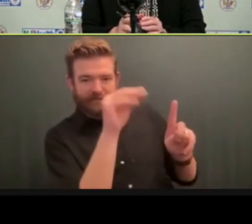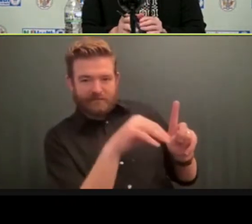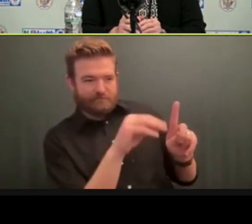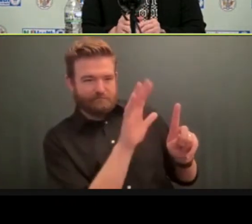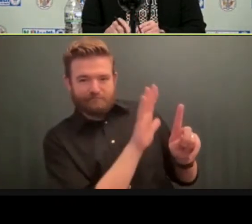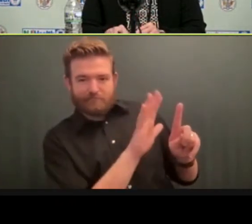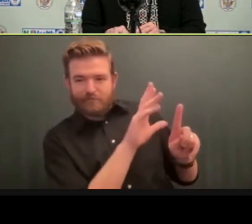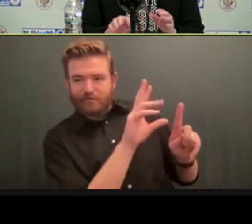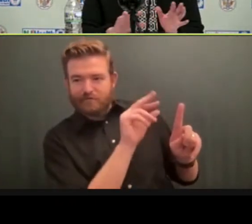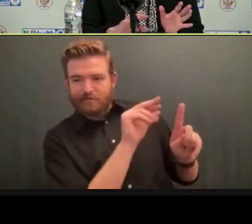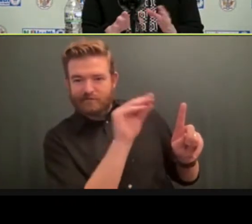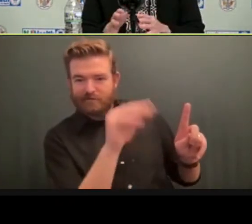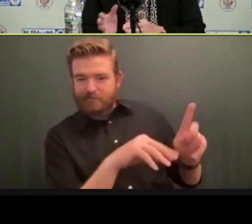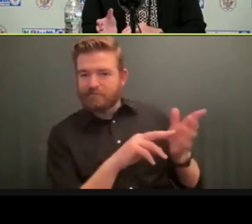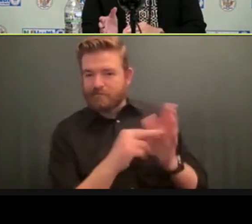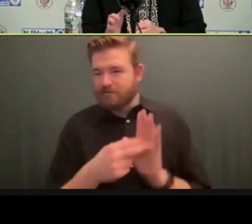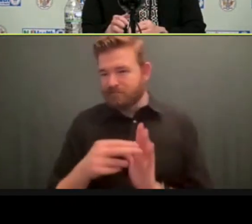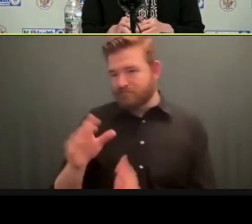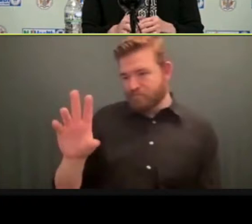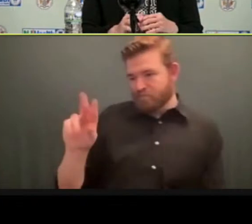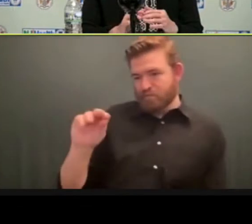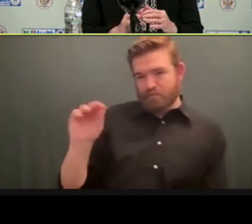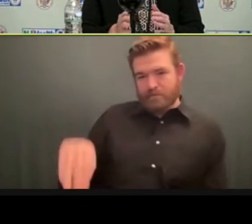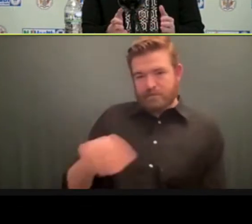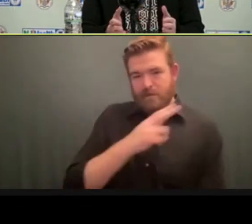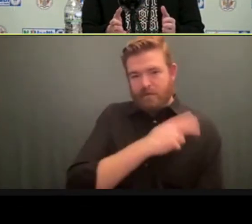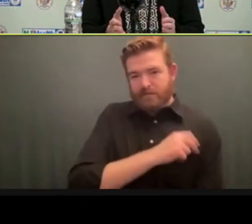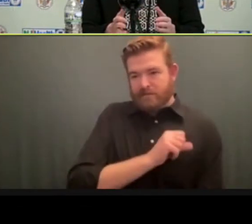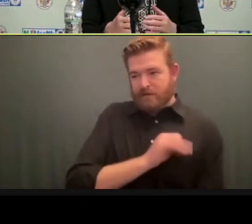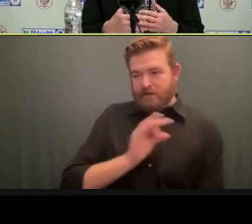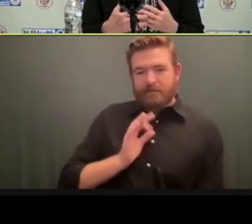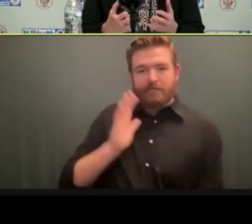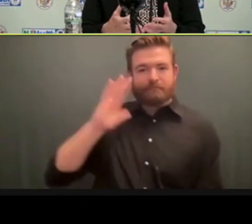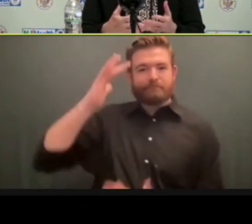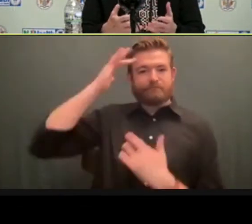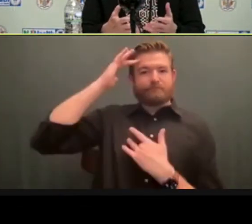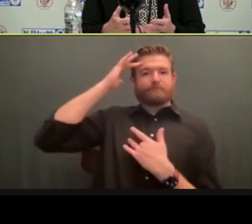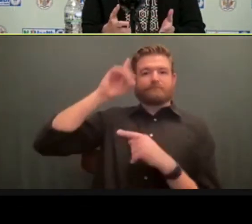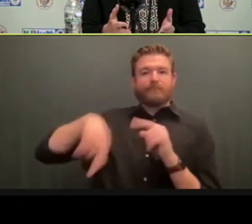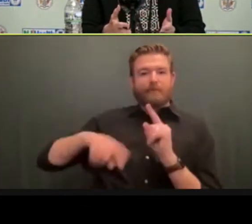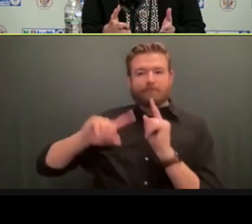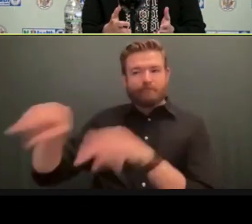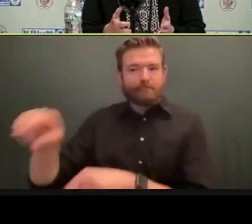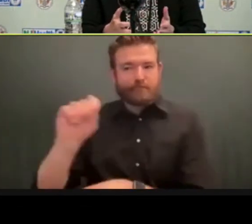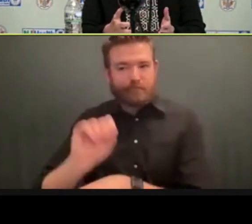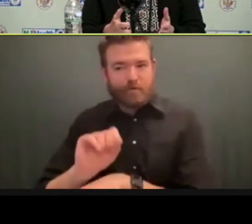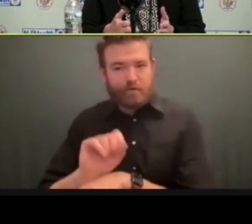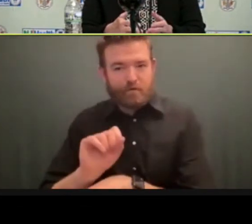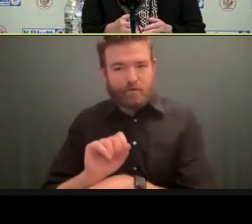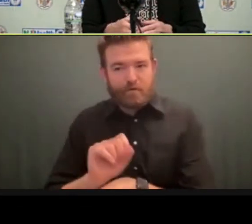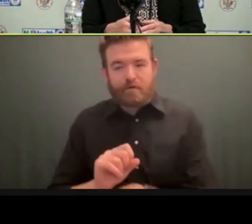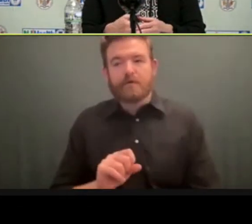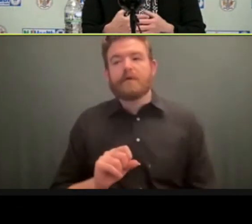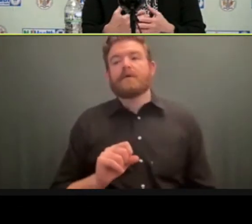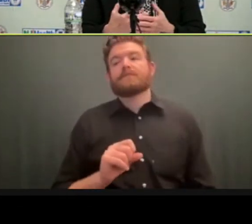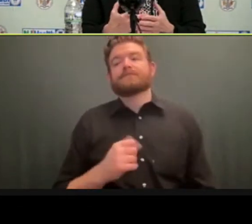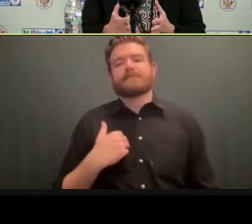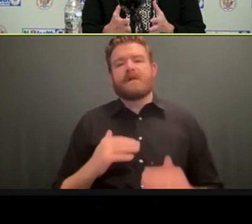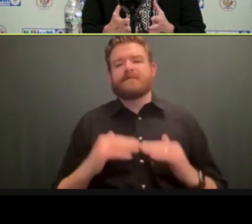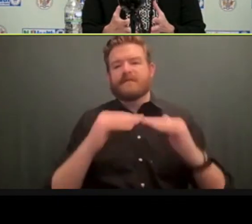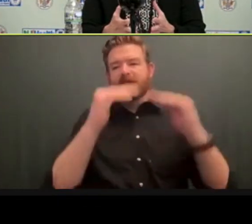In planning for 30%, there's 3 levels of staffing. There's conventional staffing, which is your everyday staffing models.